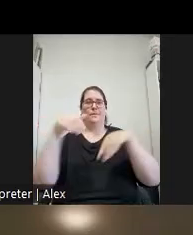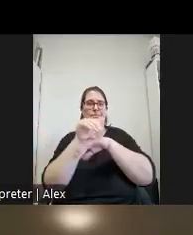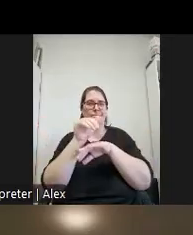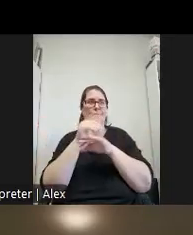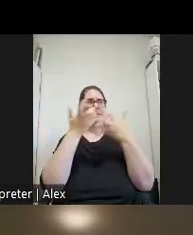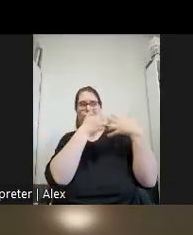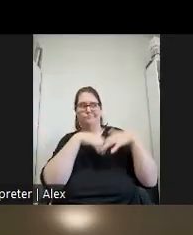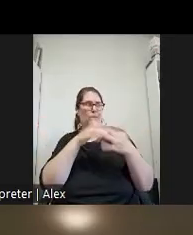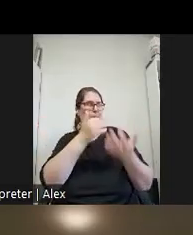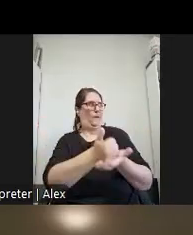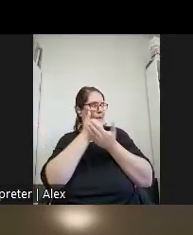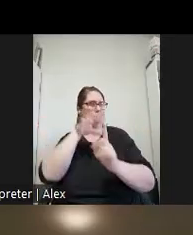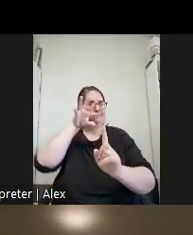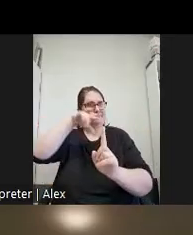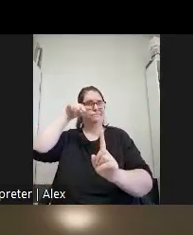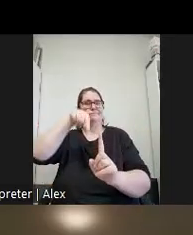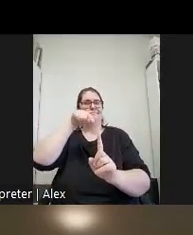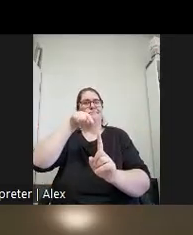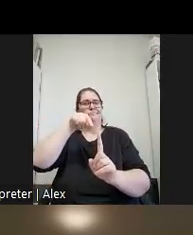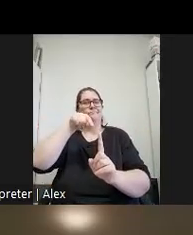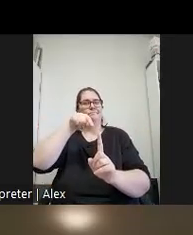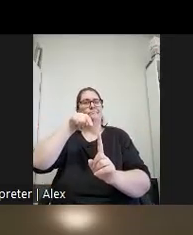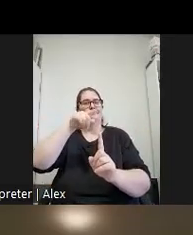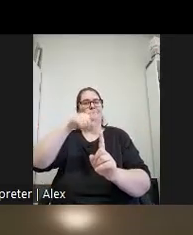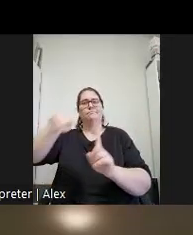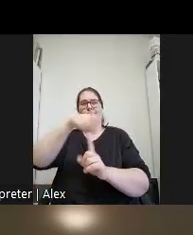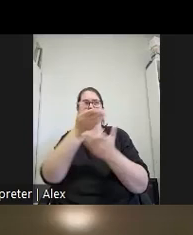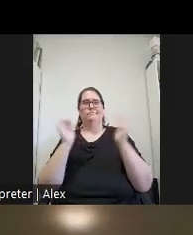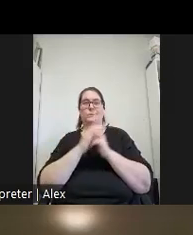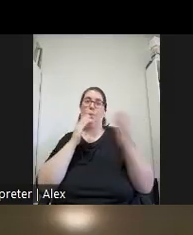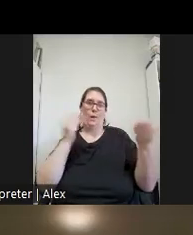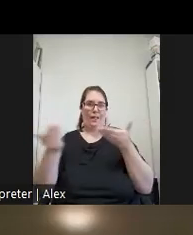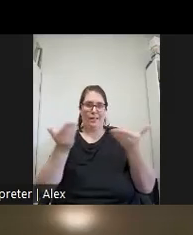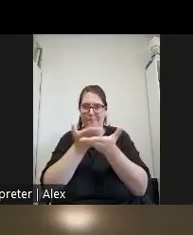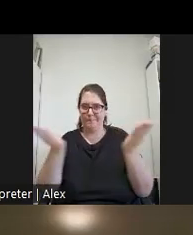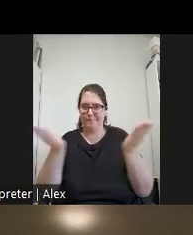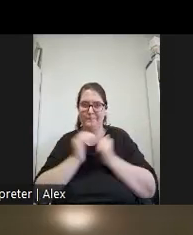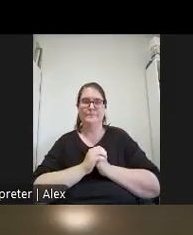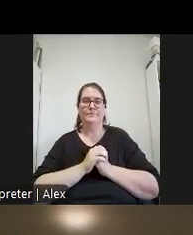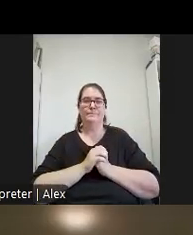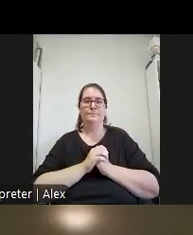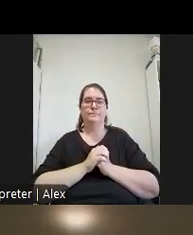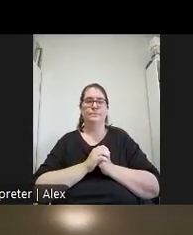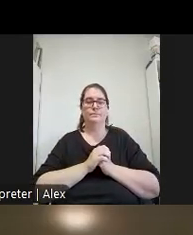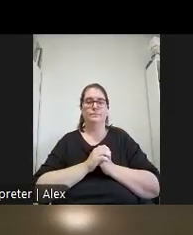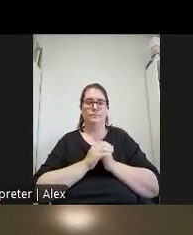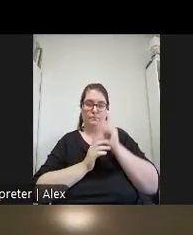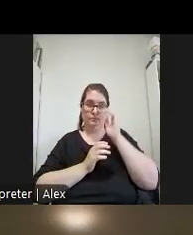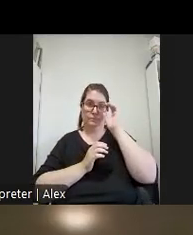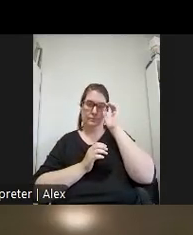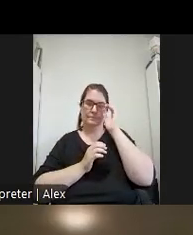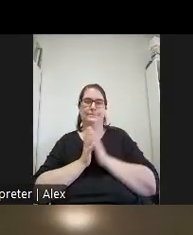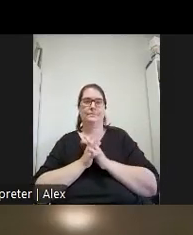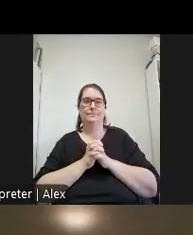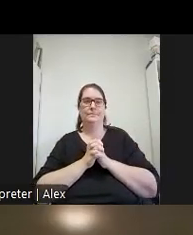this spotlight to people who are joining us today. Welcome everyone who's joined us. Risk Identification and